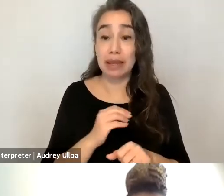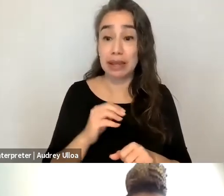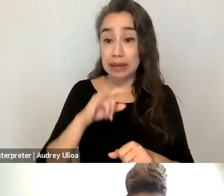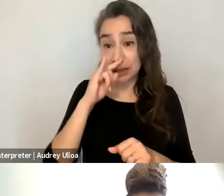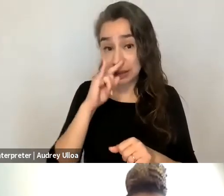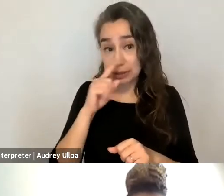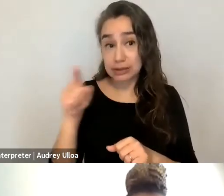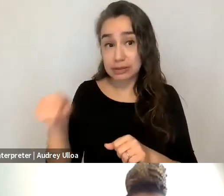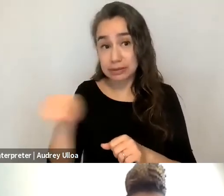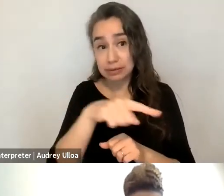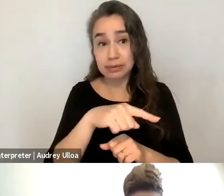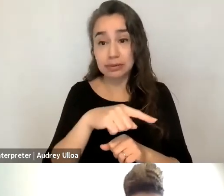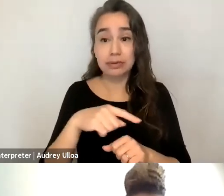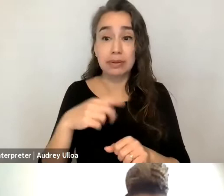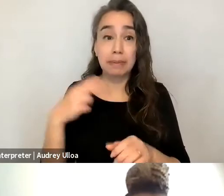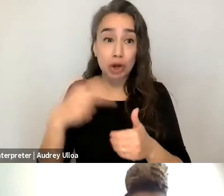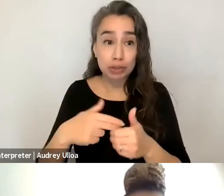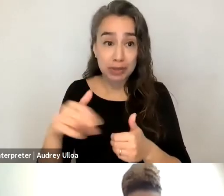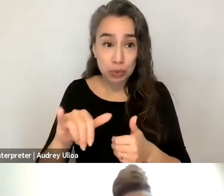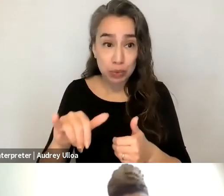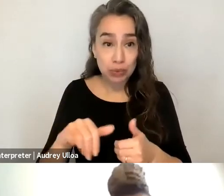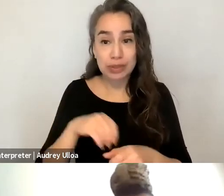as well. In some schools,